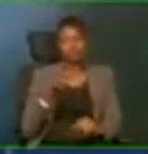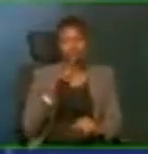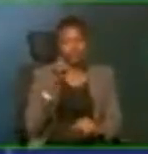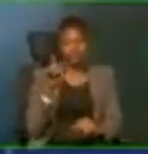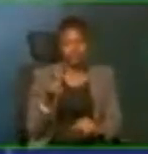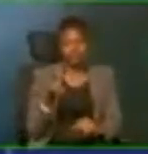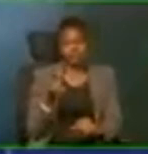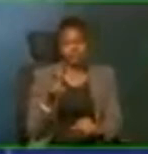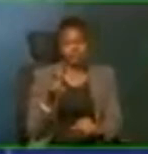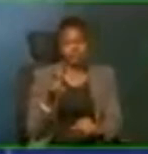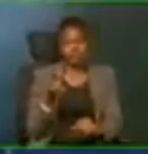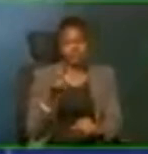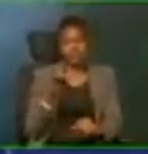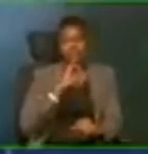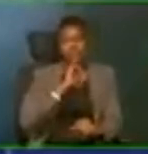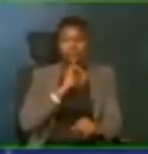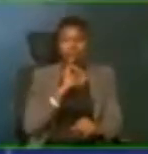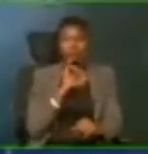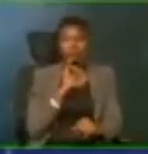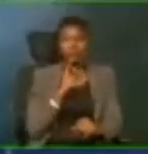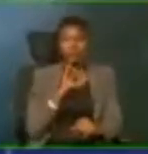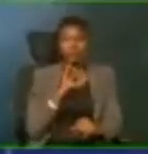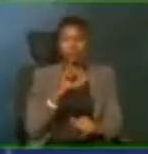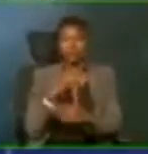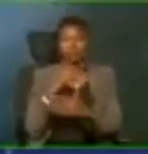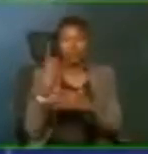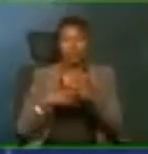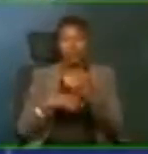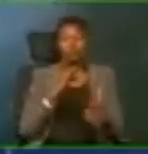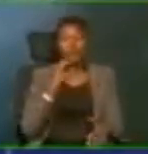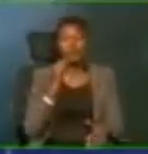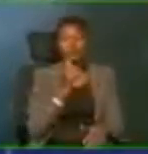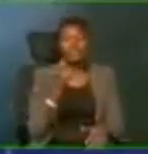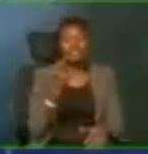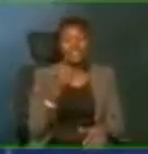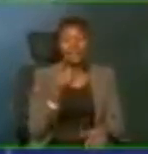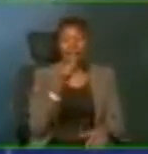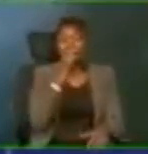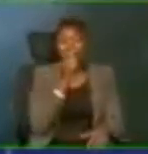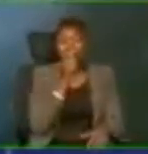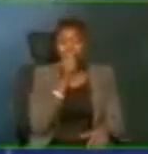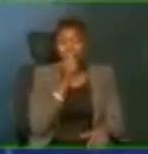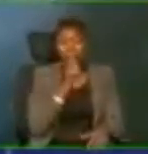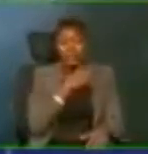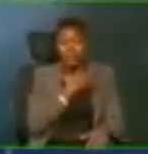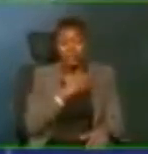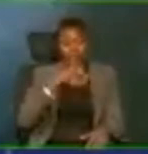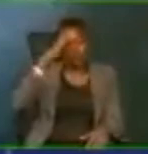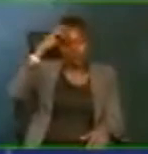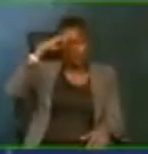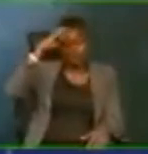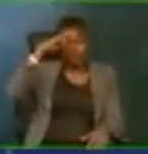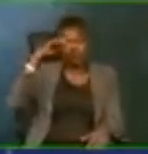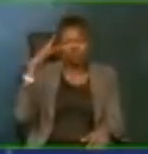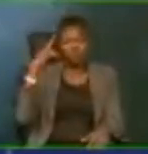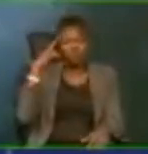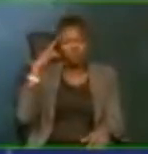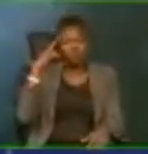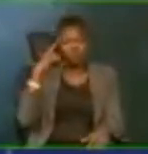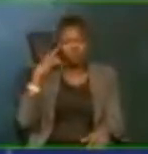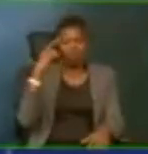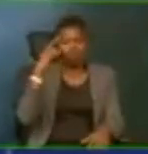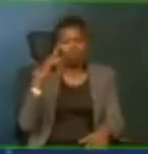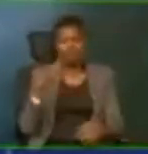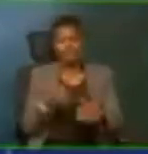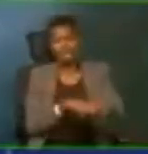much, sir. My question is, what is the secret and wisdom behind longevity in obscurity? In